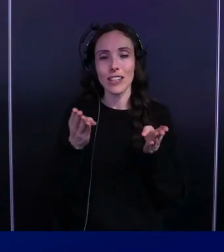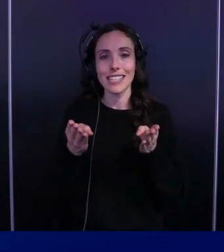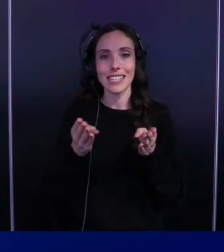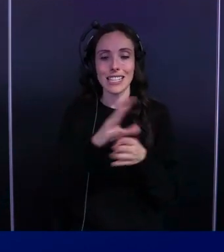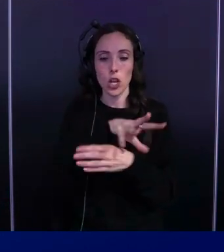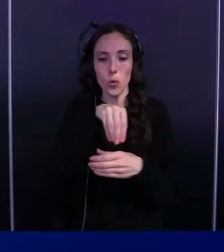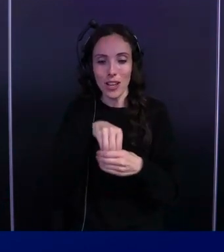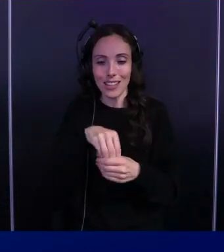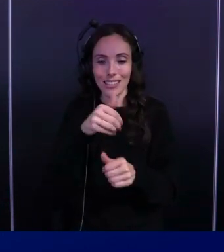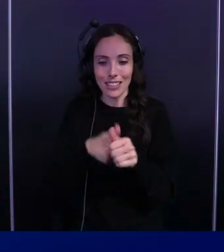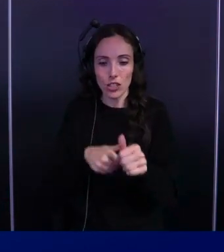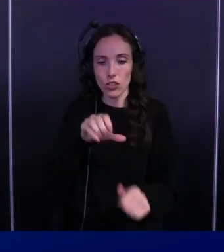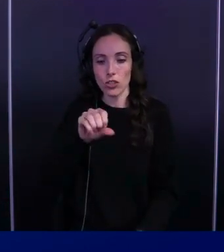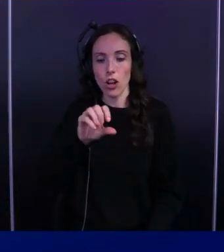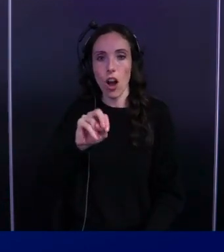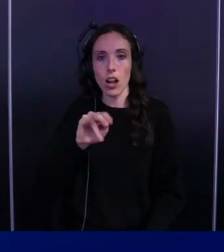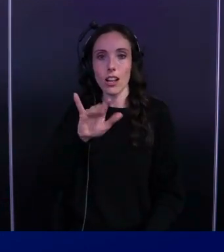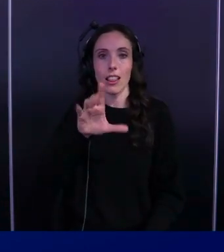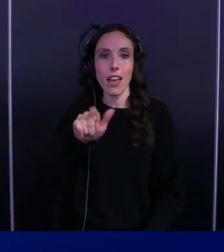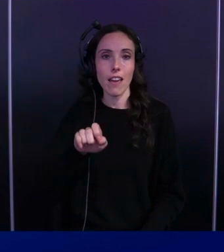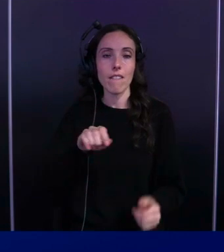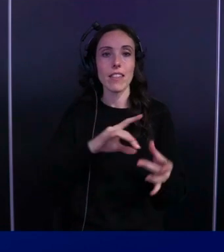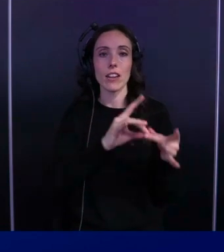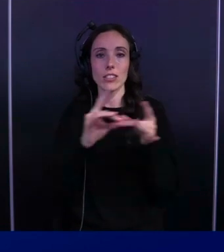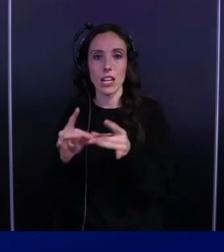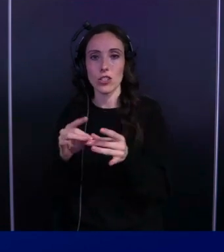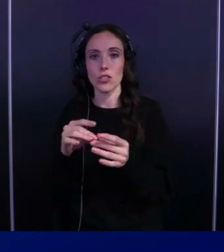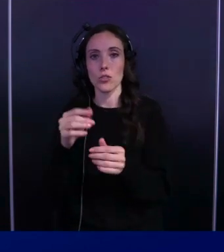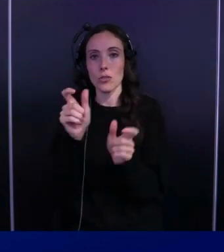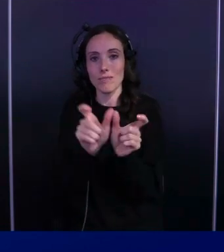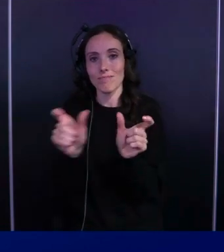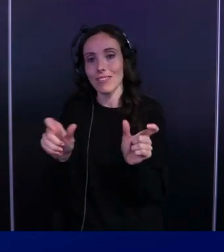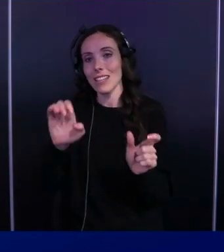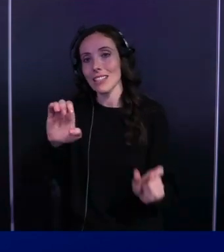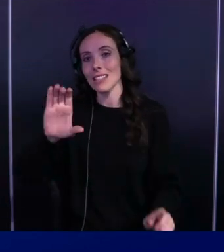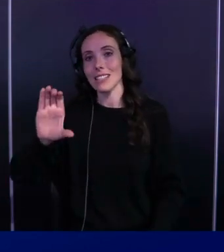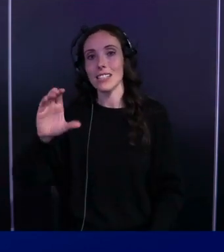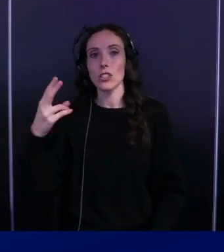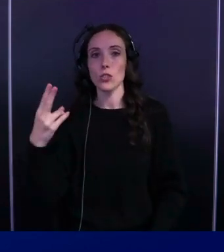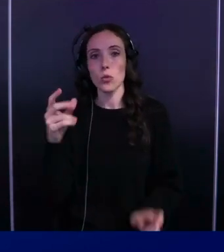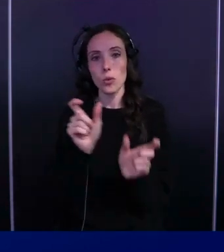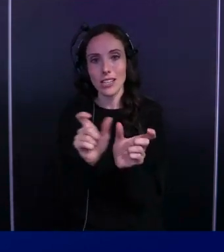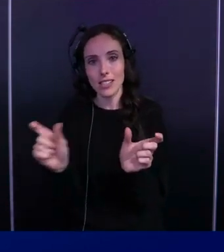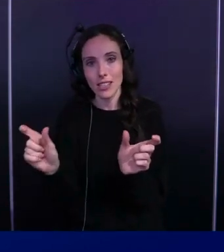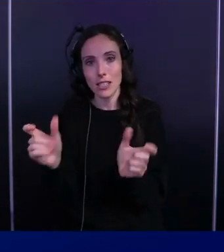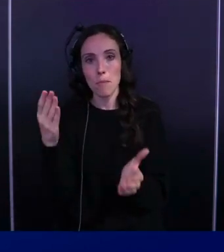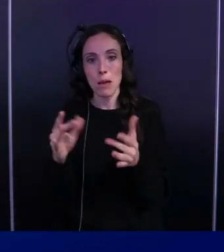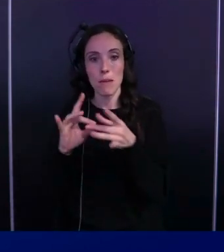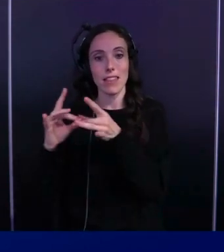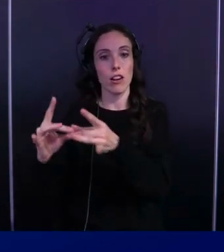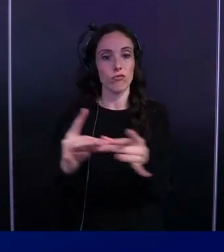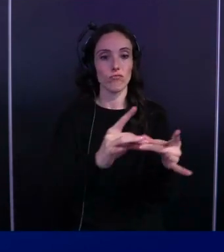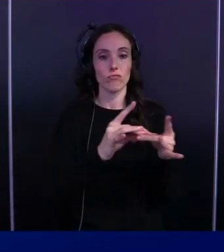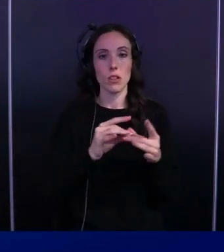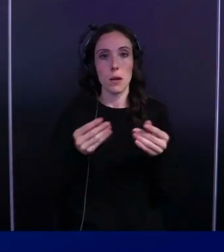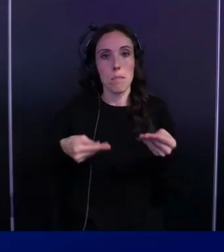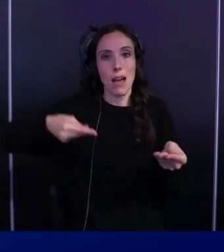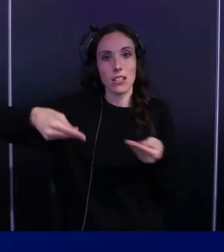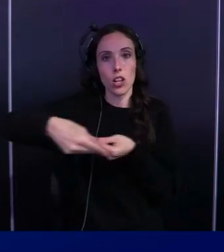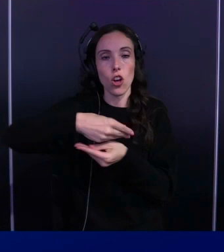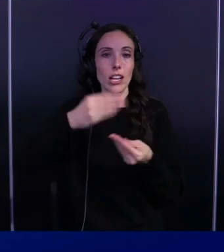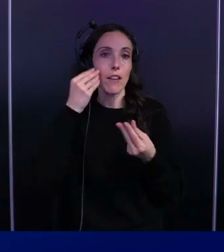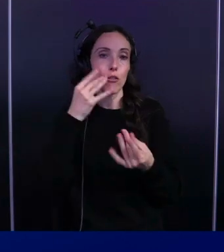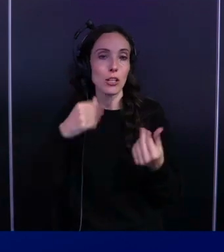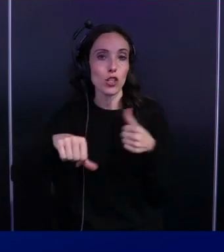an enclave that are all attached to the same EC2 instance, which could all maybe passing on information to each other through the parent instance, but can all